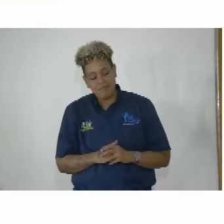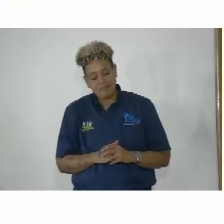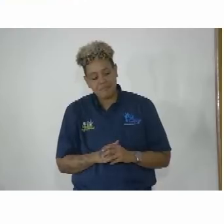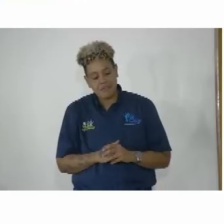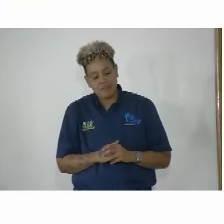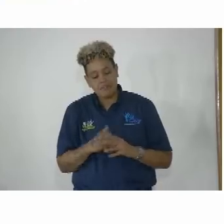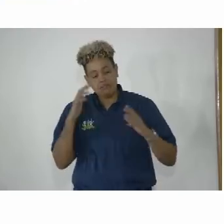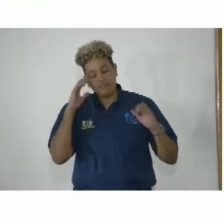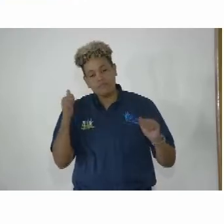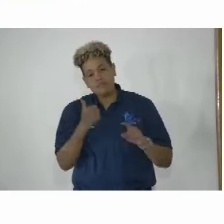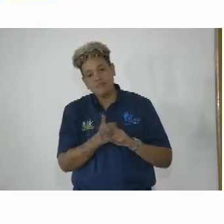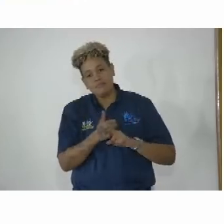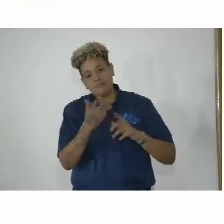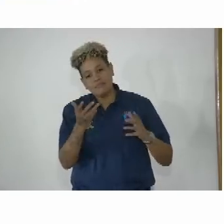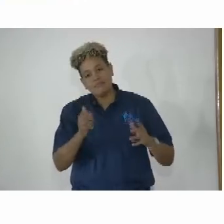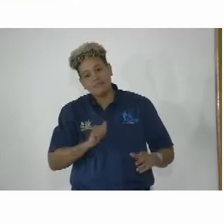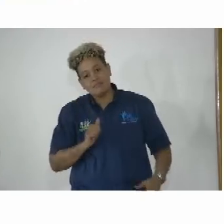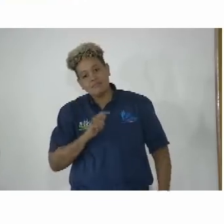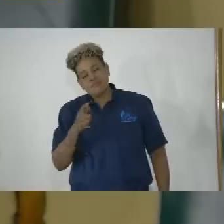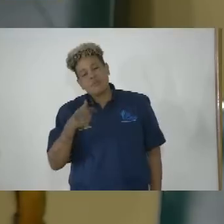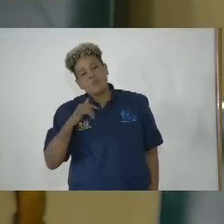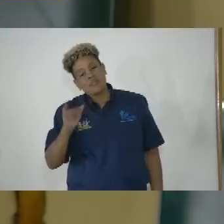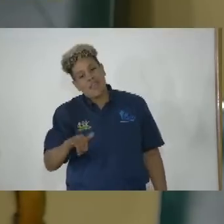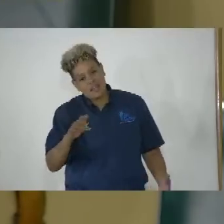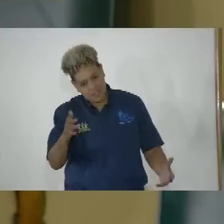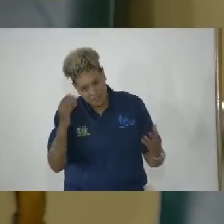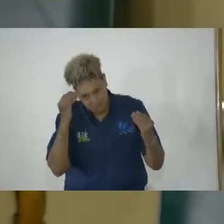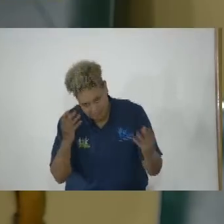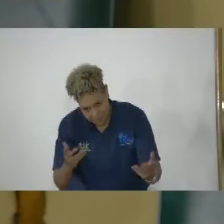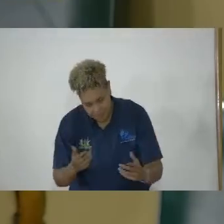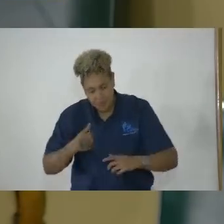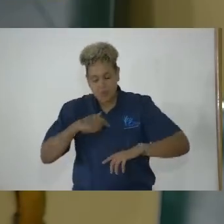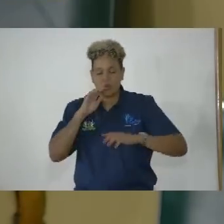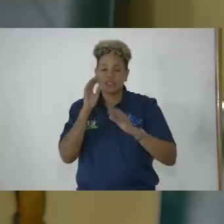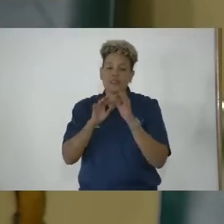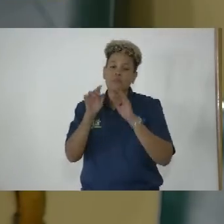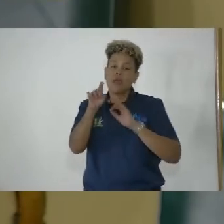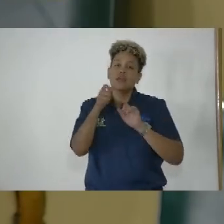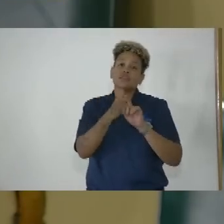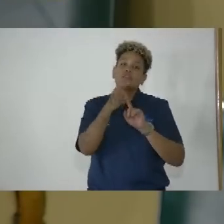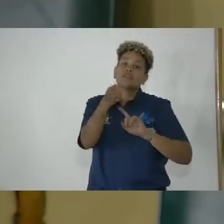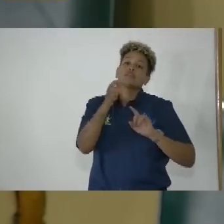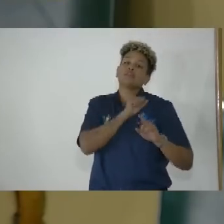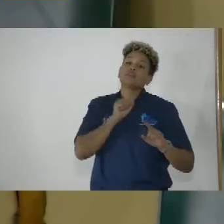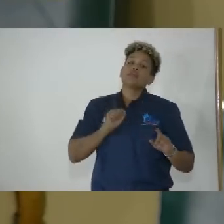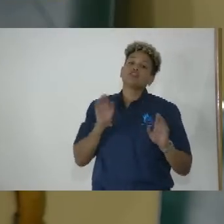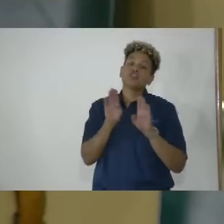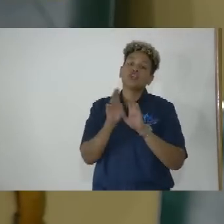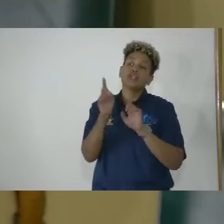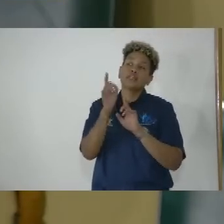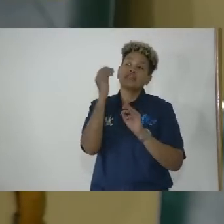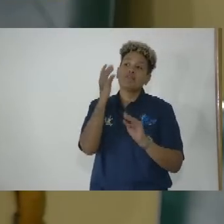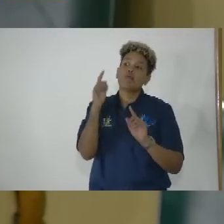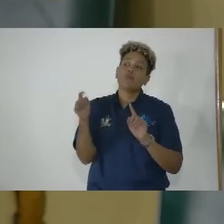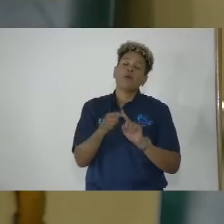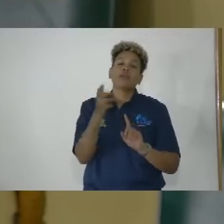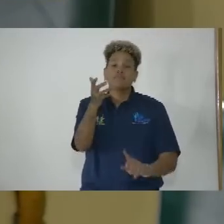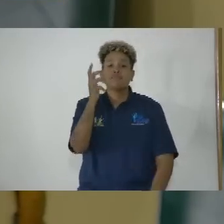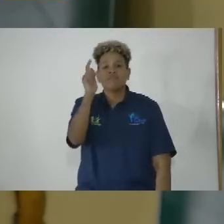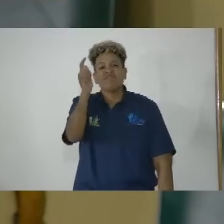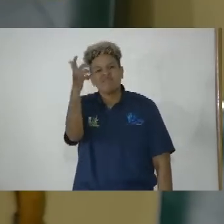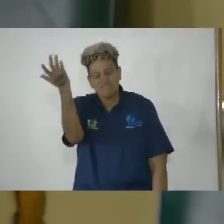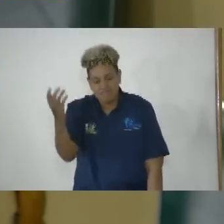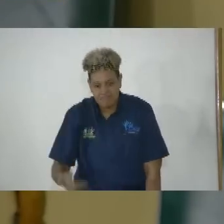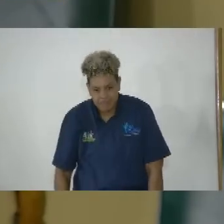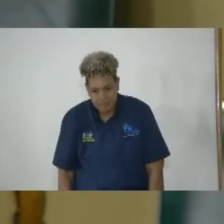Yes, Mr. President. And with that, I would simply ask that the Senate be adjourned for a date to be fixed.